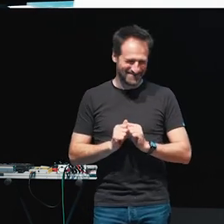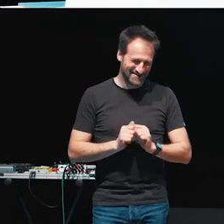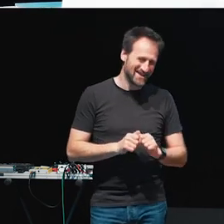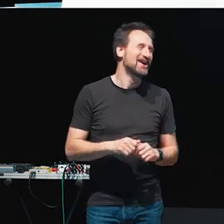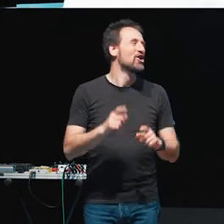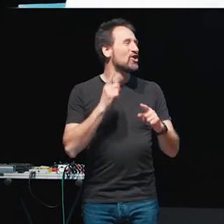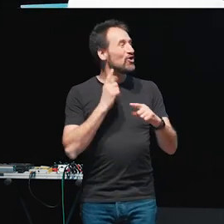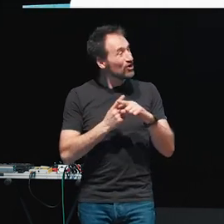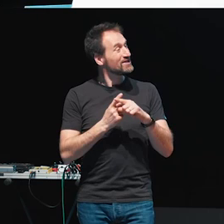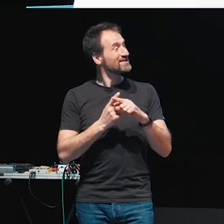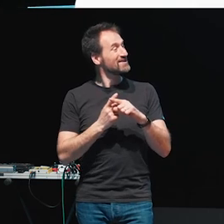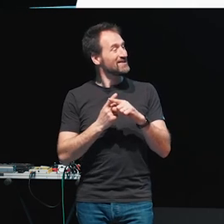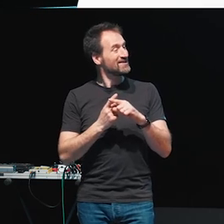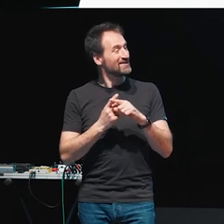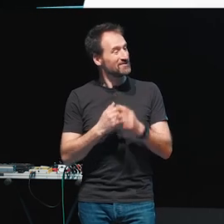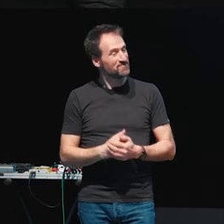And